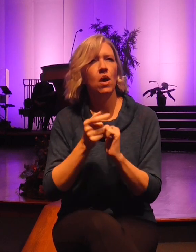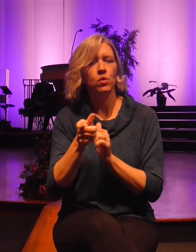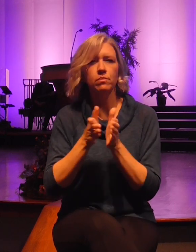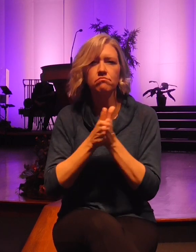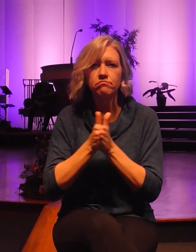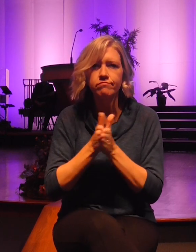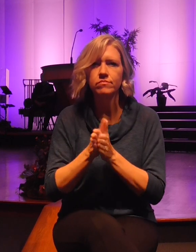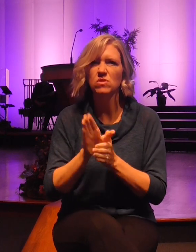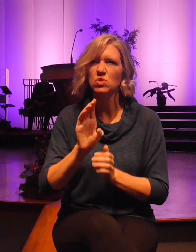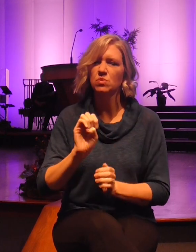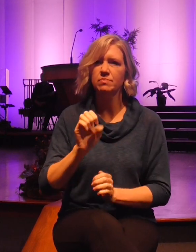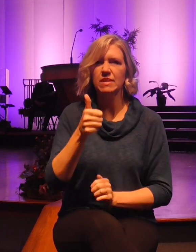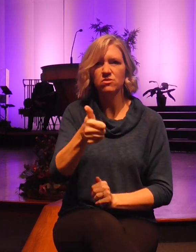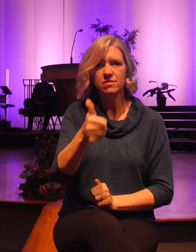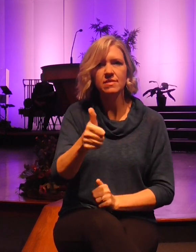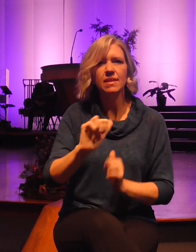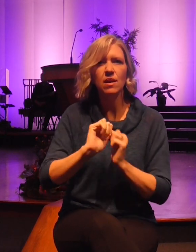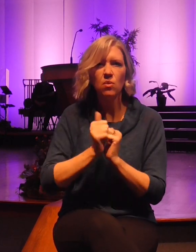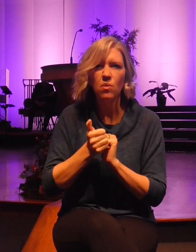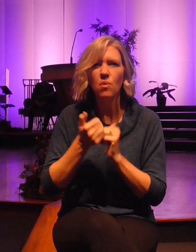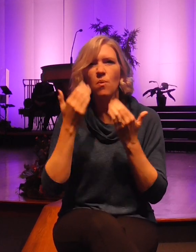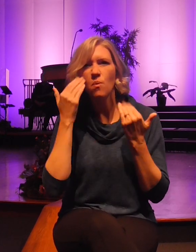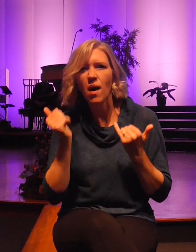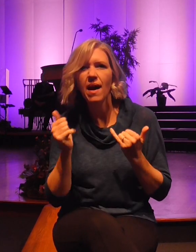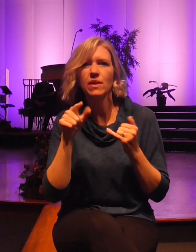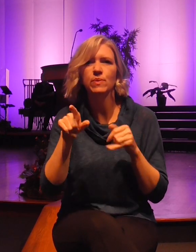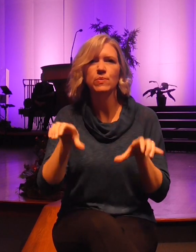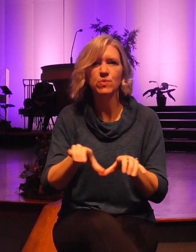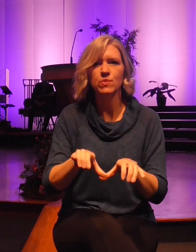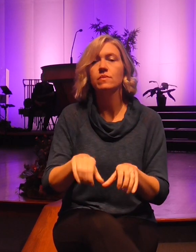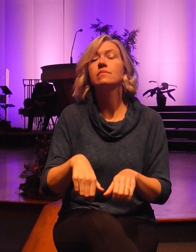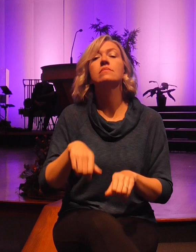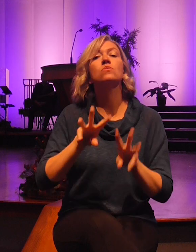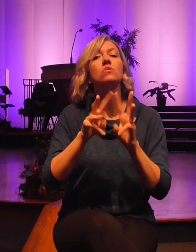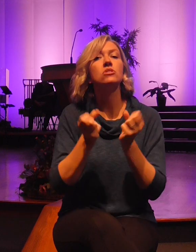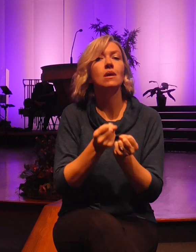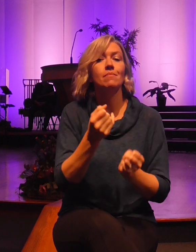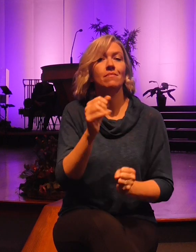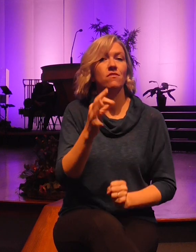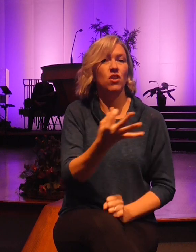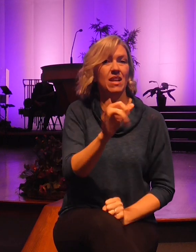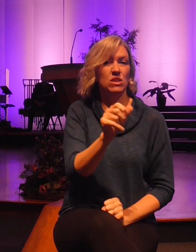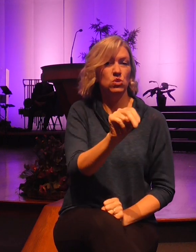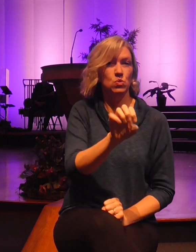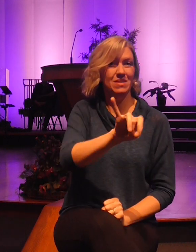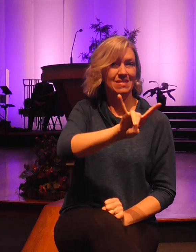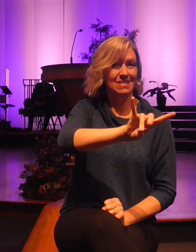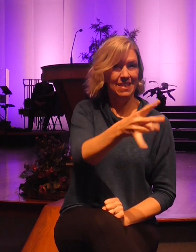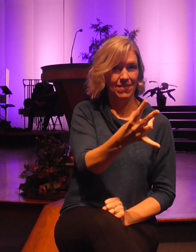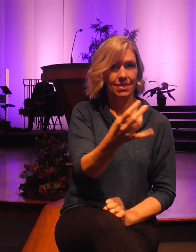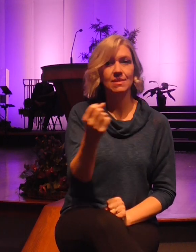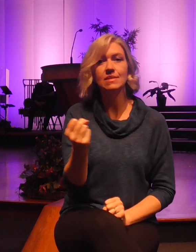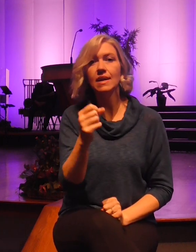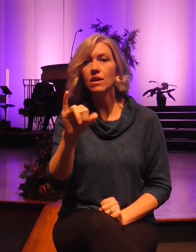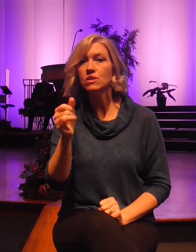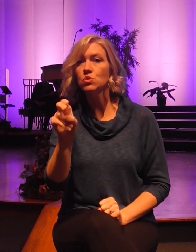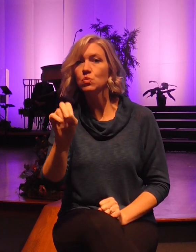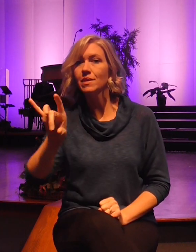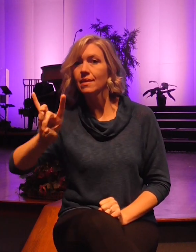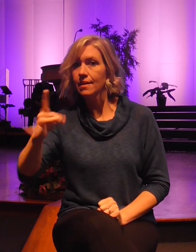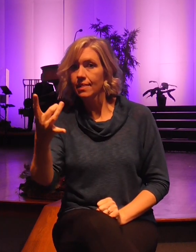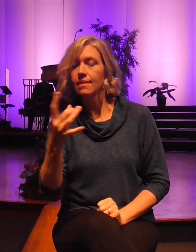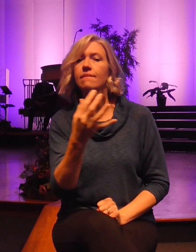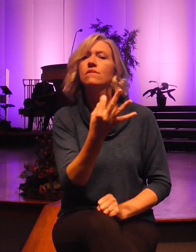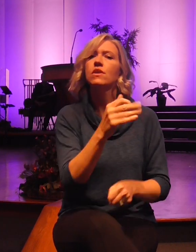you do. We're teaching a workshop Friday, June 7th, Saturday, June 8th. Friday evening is an introductory